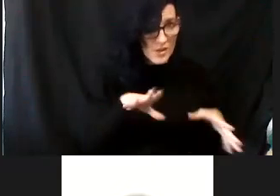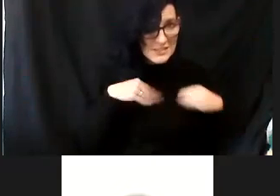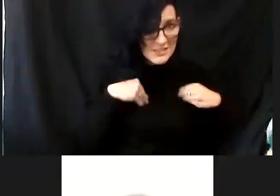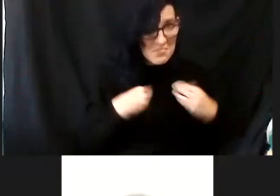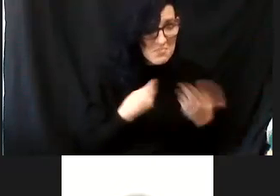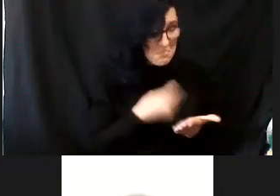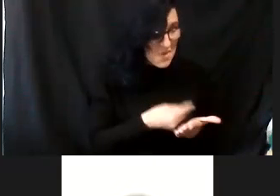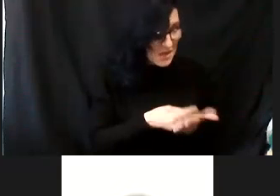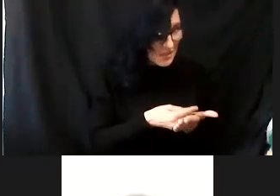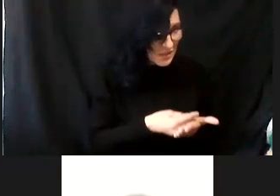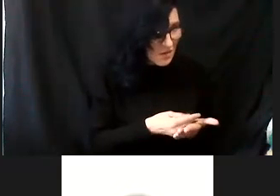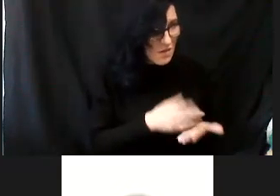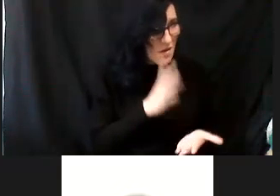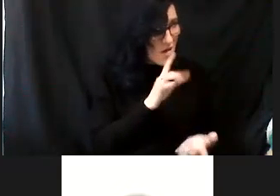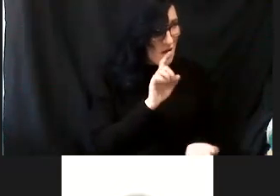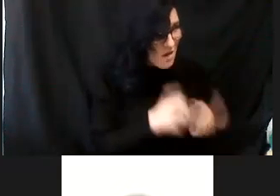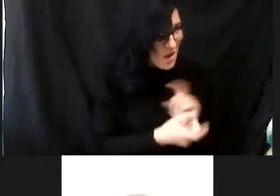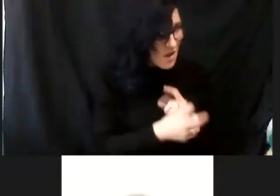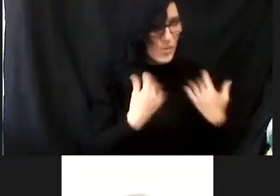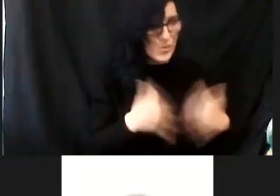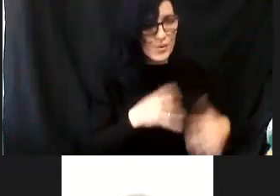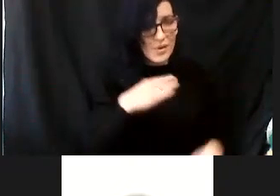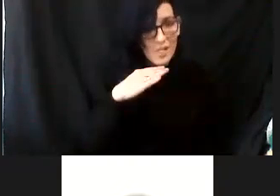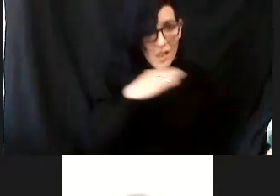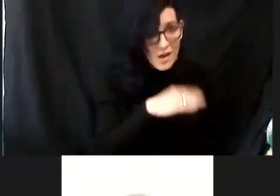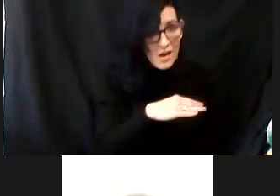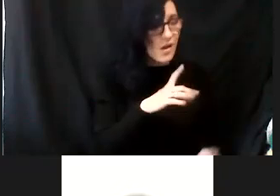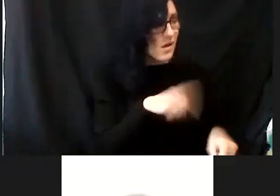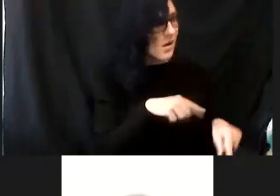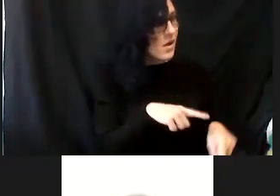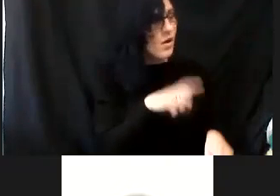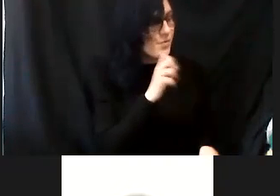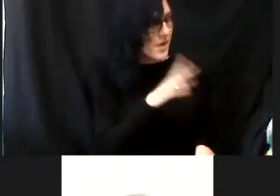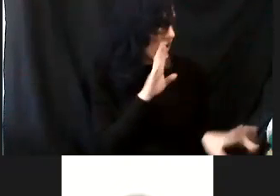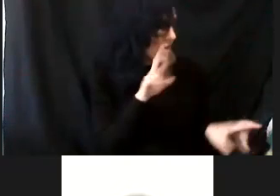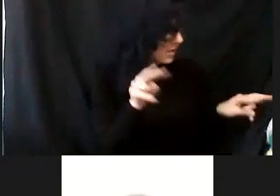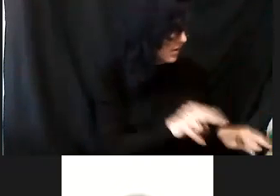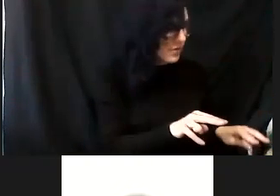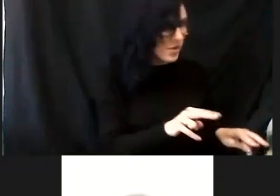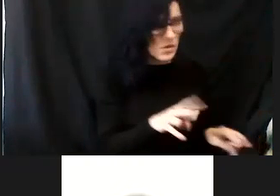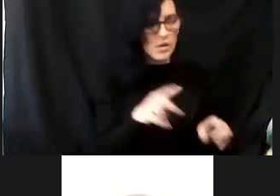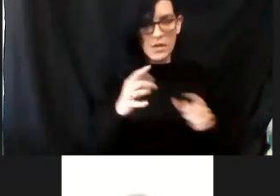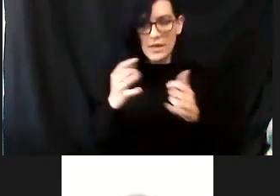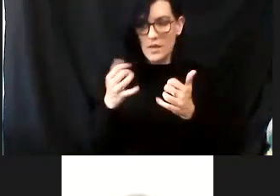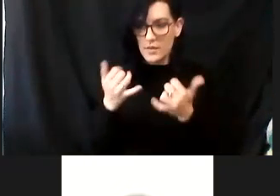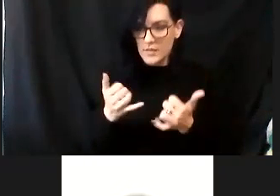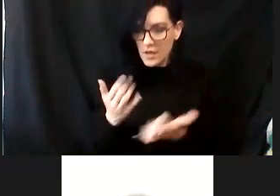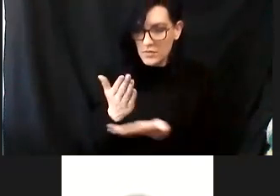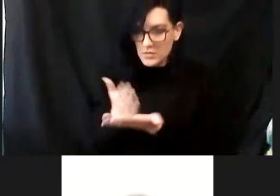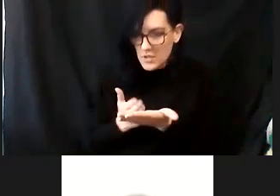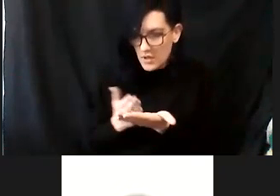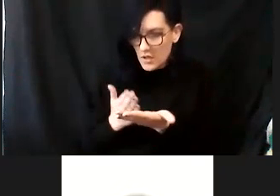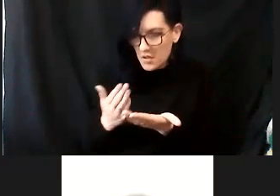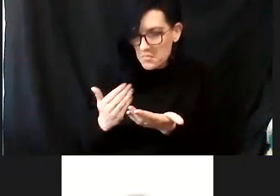been class action settlements that have created new processes or created an automatic discharge, like if you even went to one of